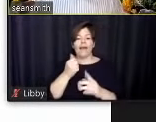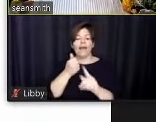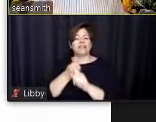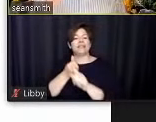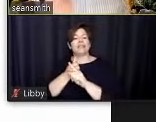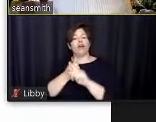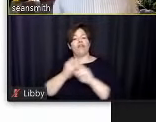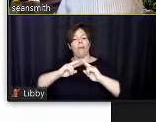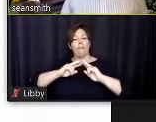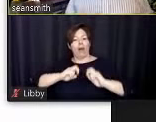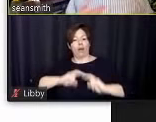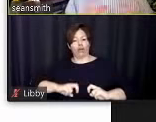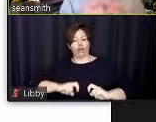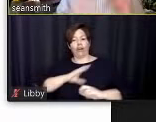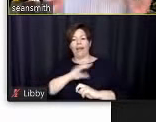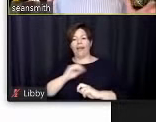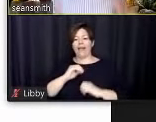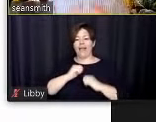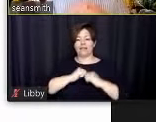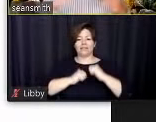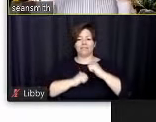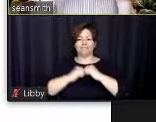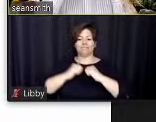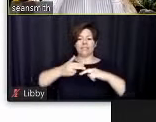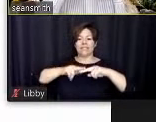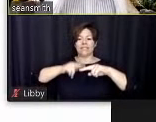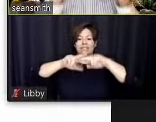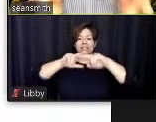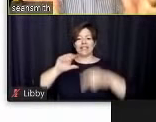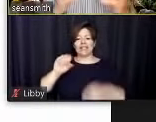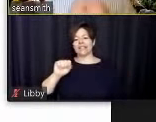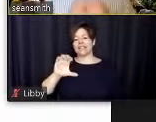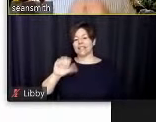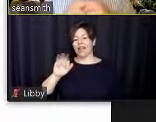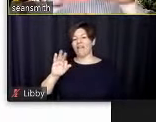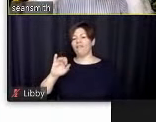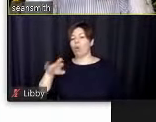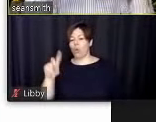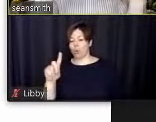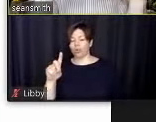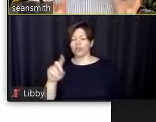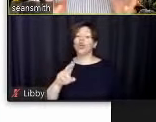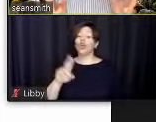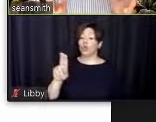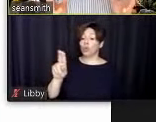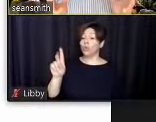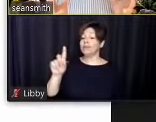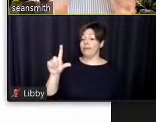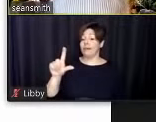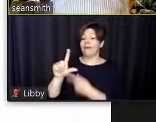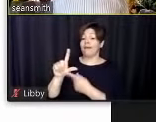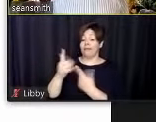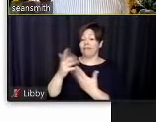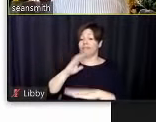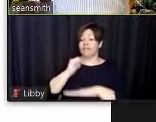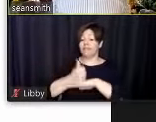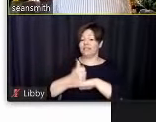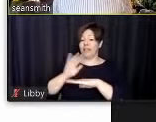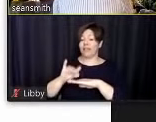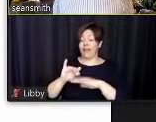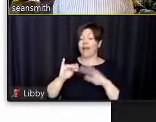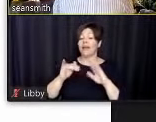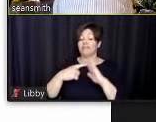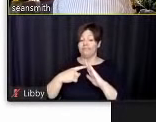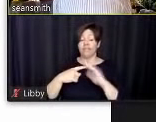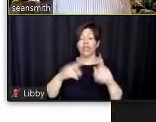self-monitor and scaffold. So these are things that I'm thinking that UDL gives me a framework for. So what UDL